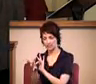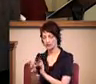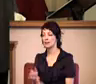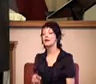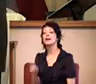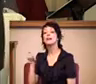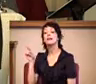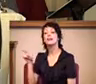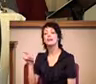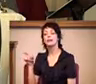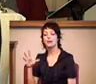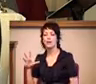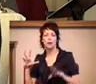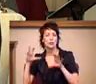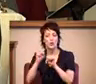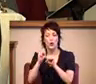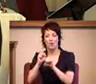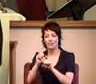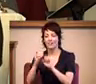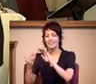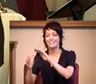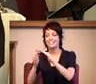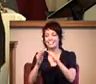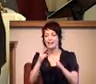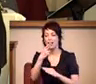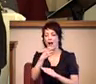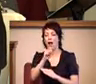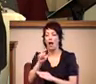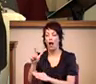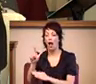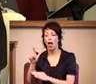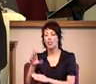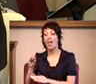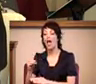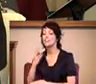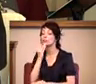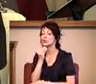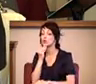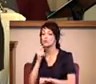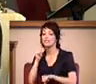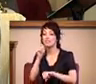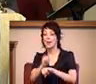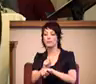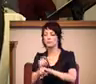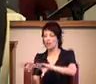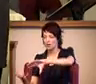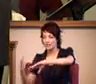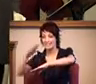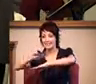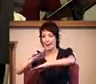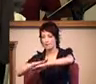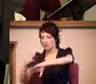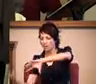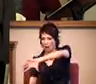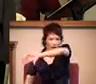He took City Hall and the synagogues on, and he turned the tables when he found injustice. Amen?